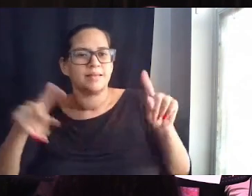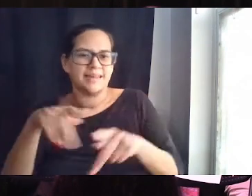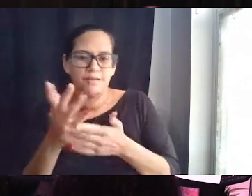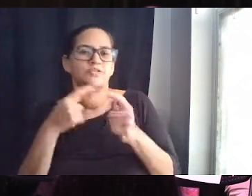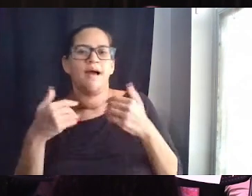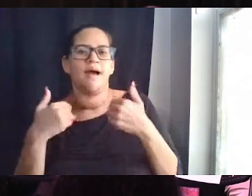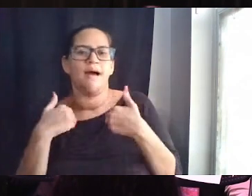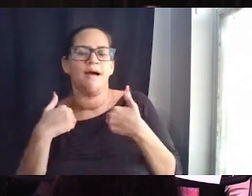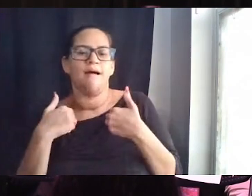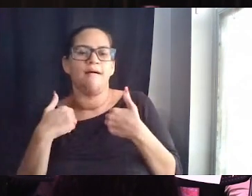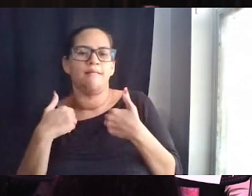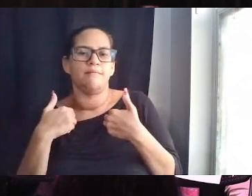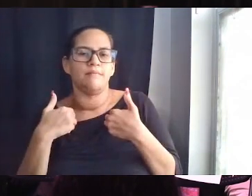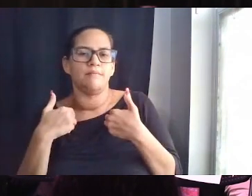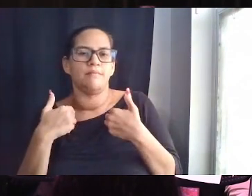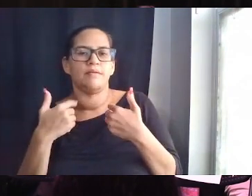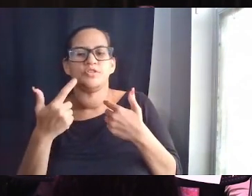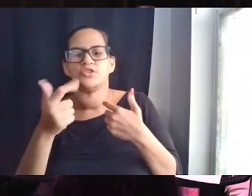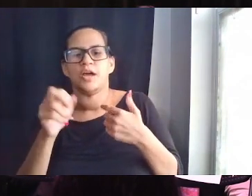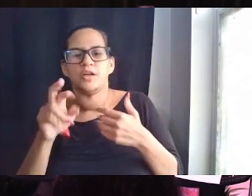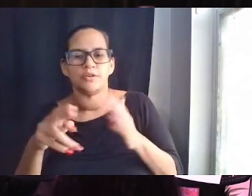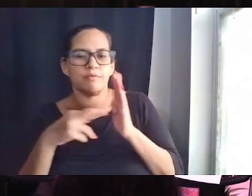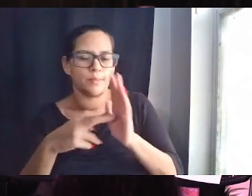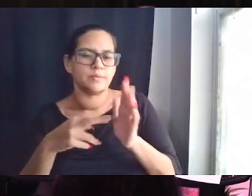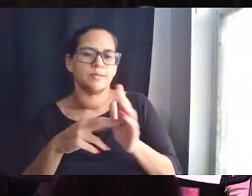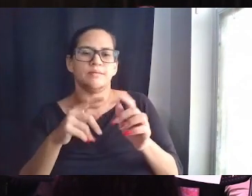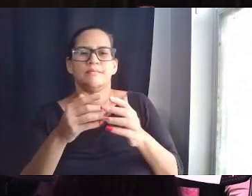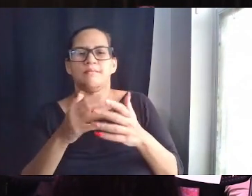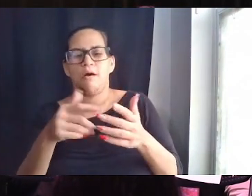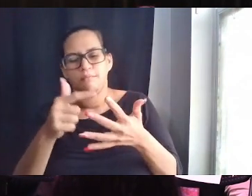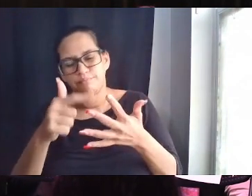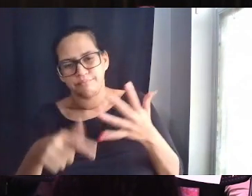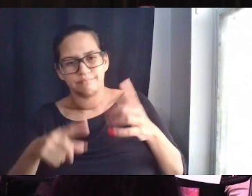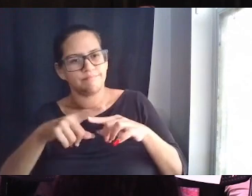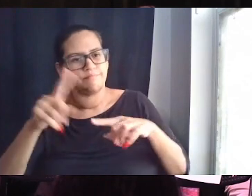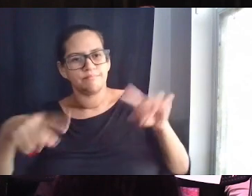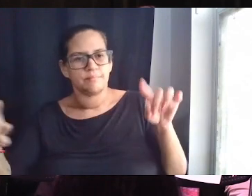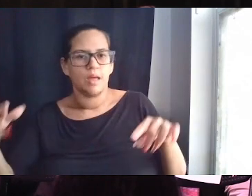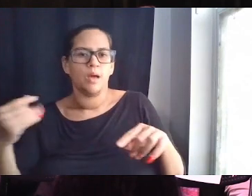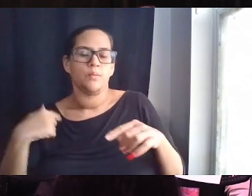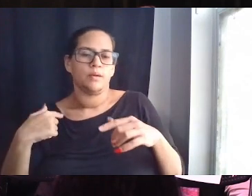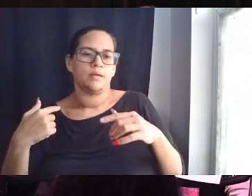gender represented, all types of things. And we came in, and sure enough,